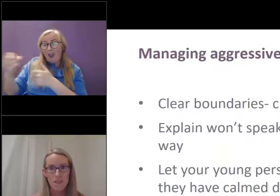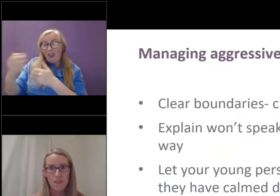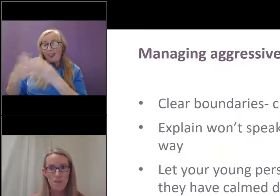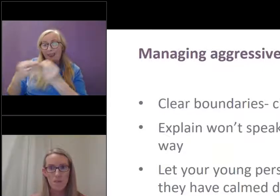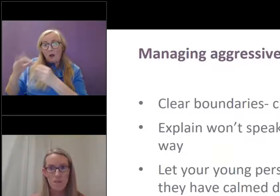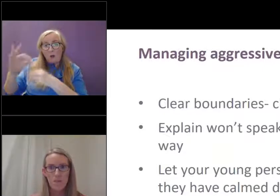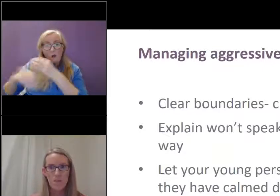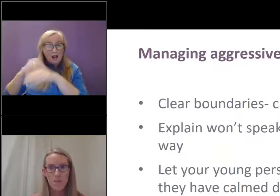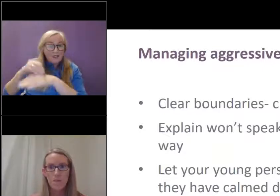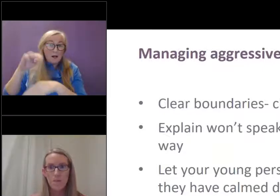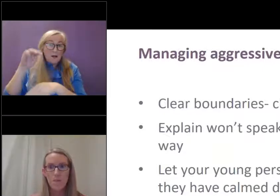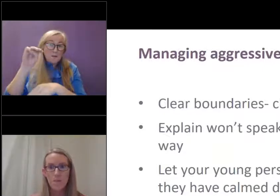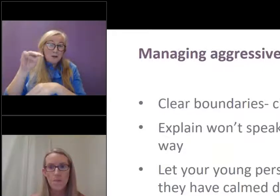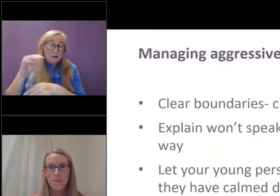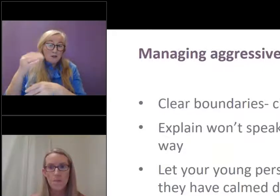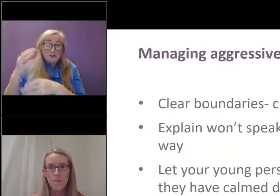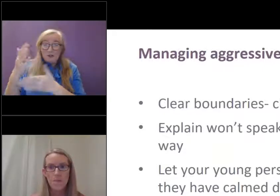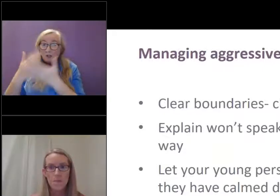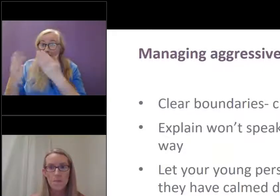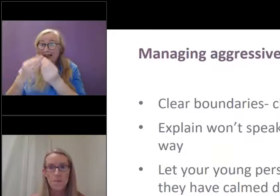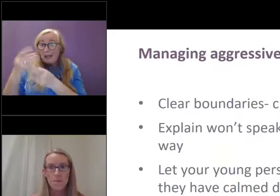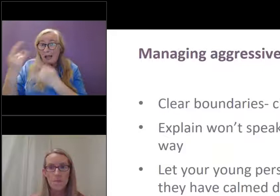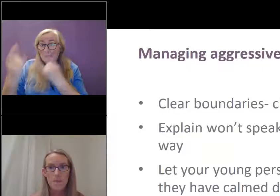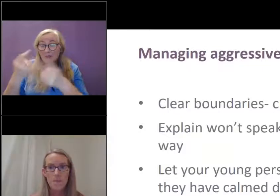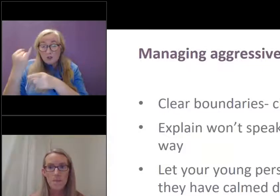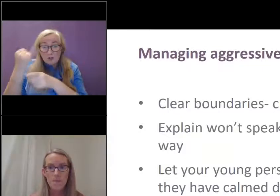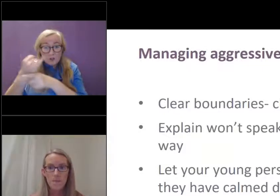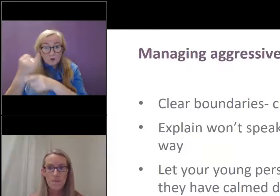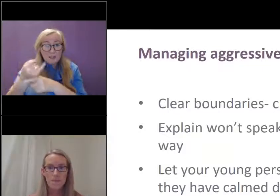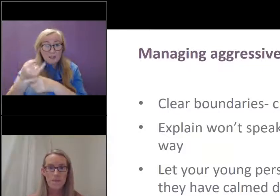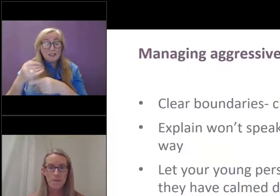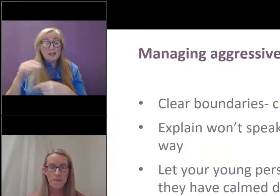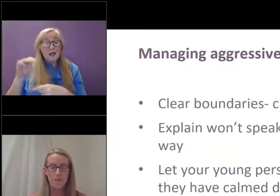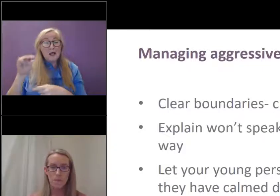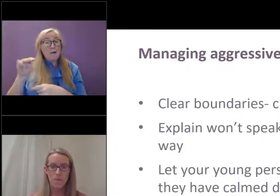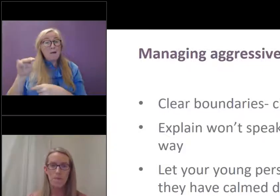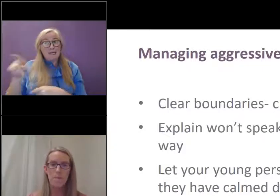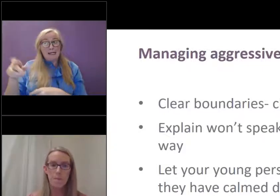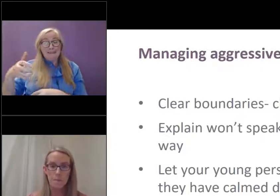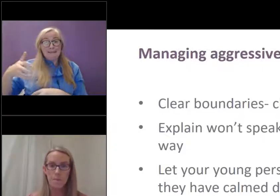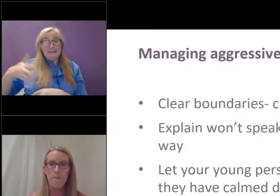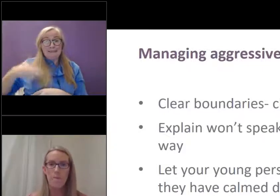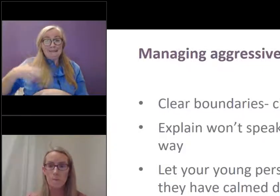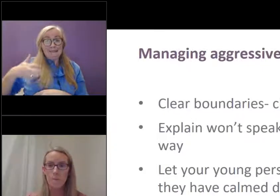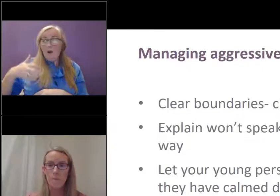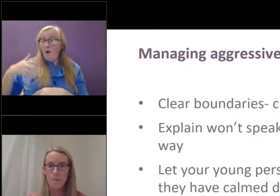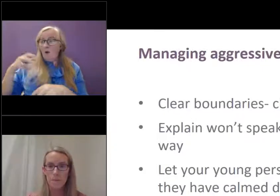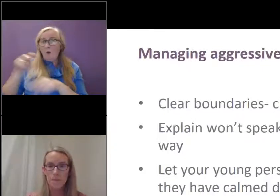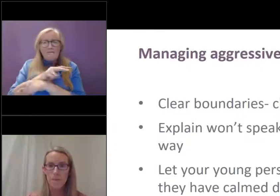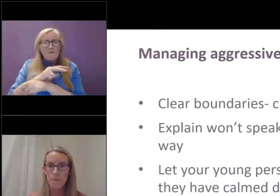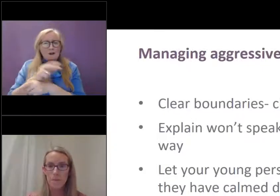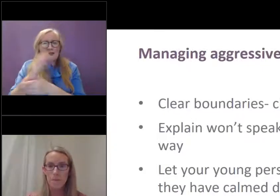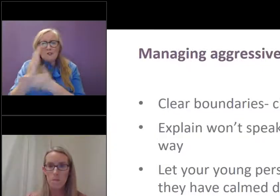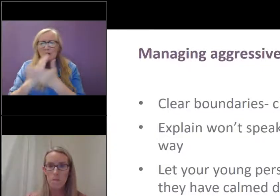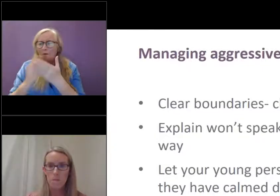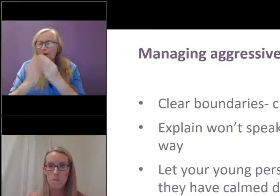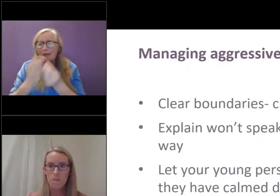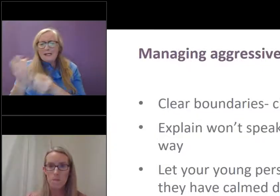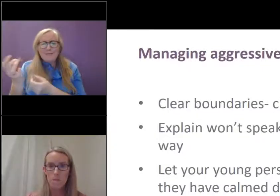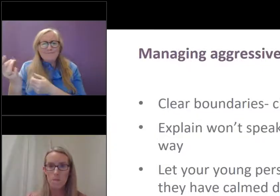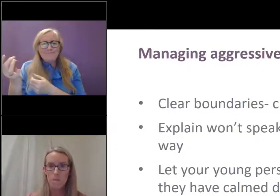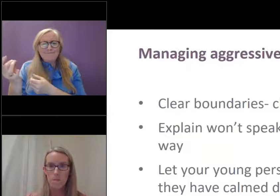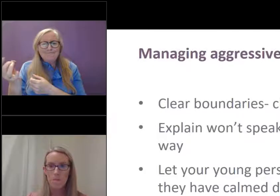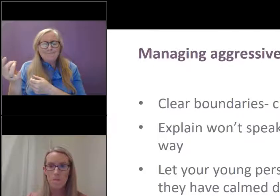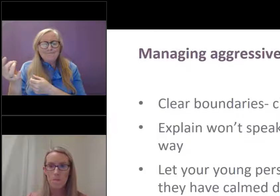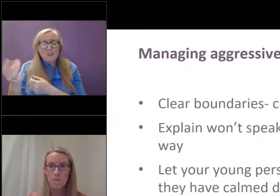in school or elsewhere, and it might be they're getting really agitated about something small. So it's really feeding off the non-verbals